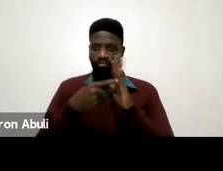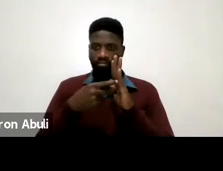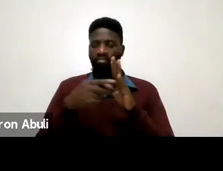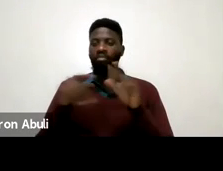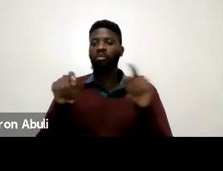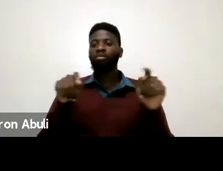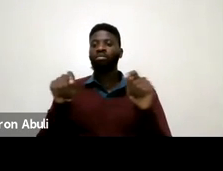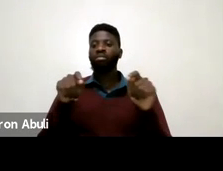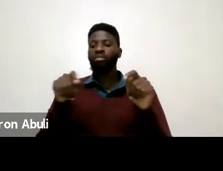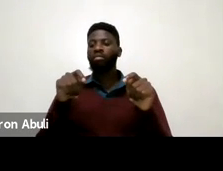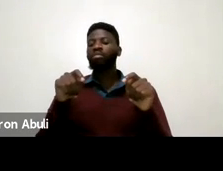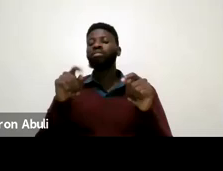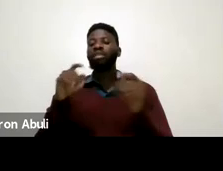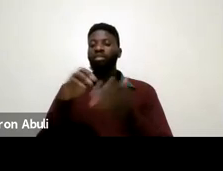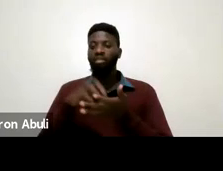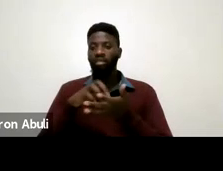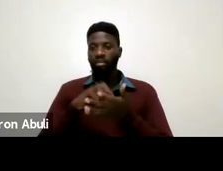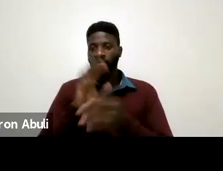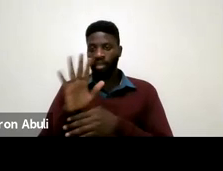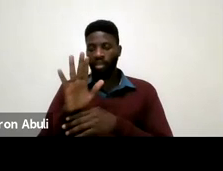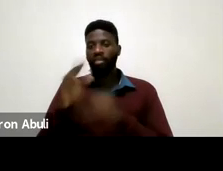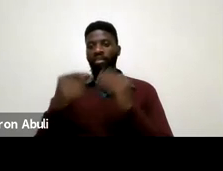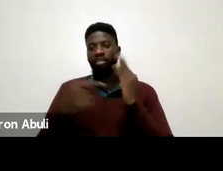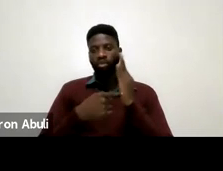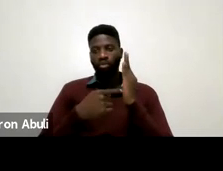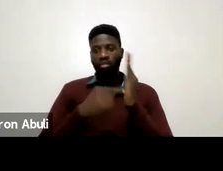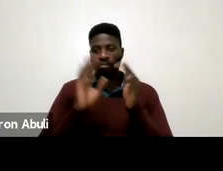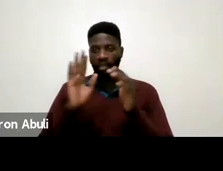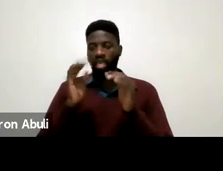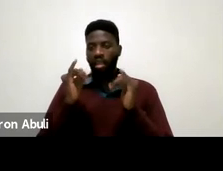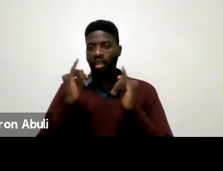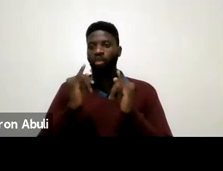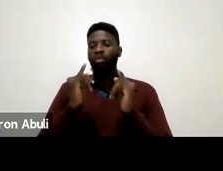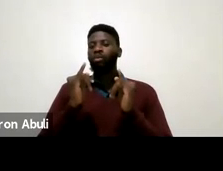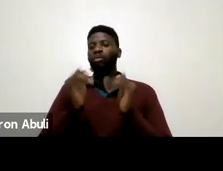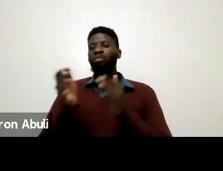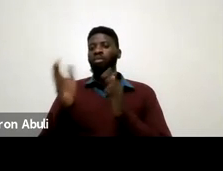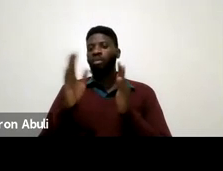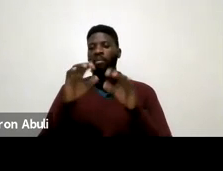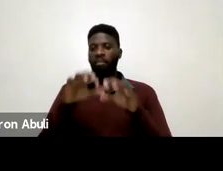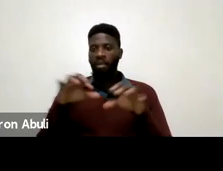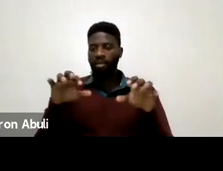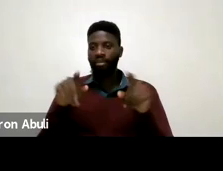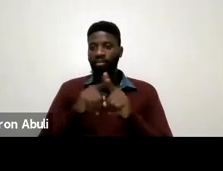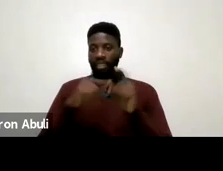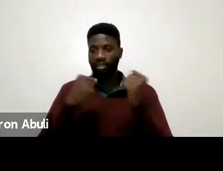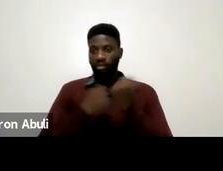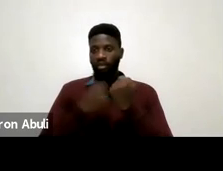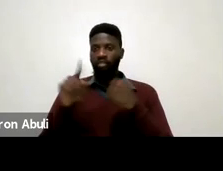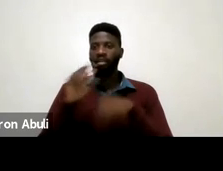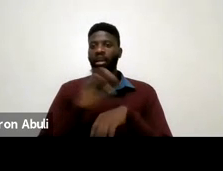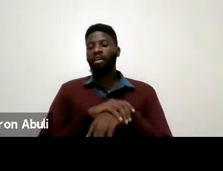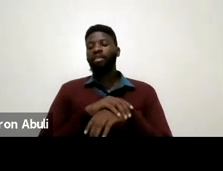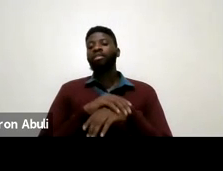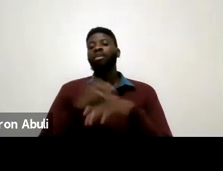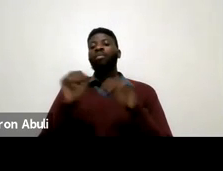the circumstances around you, the technology around you, the new trends in the market, and of course the support that is coming your way, so that you